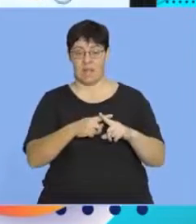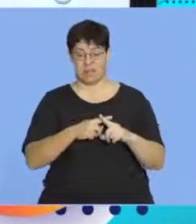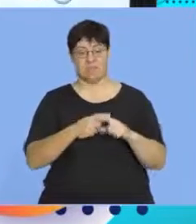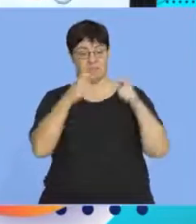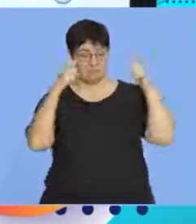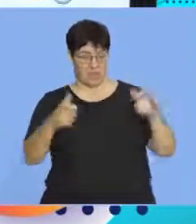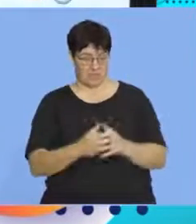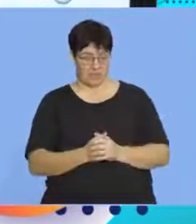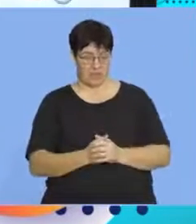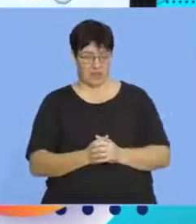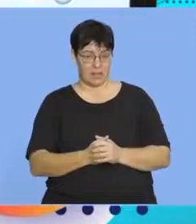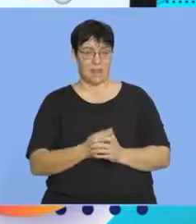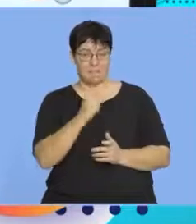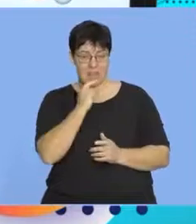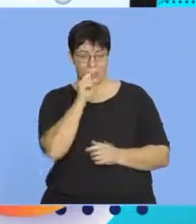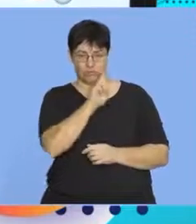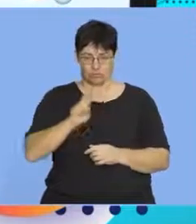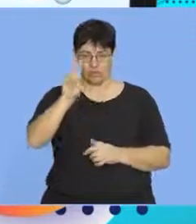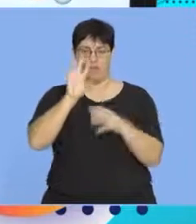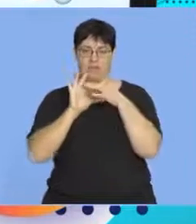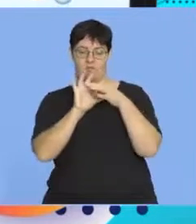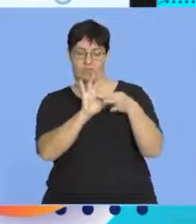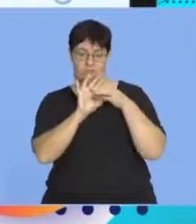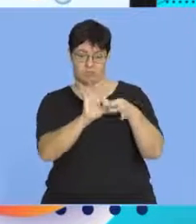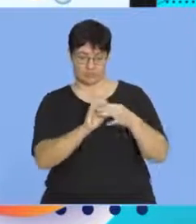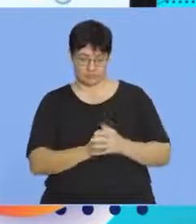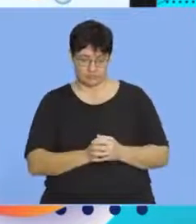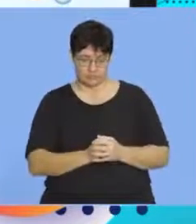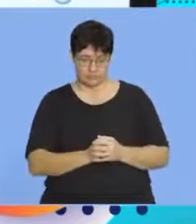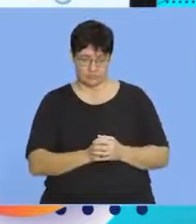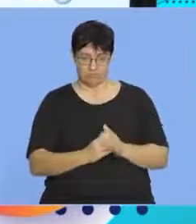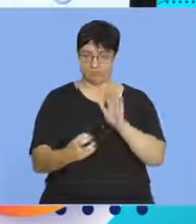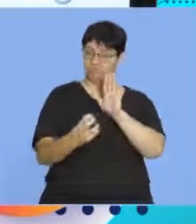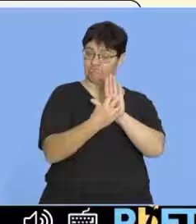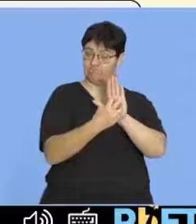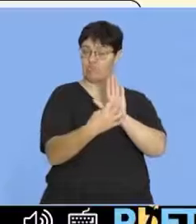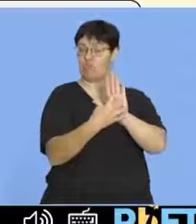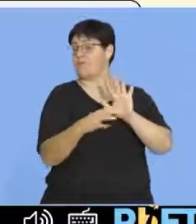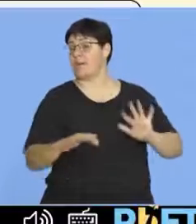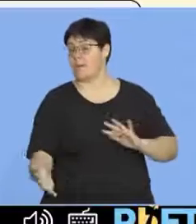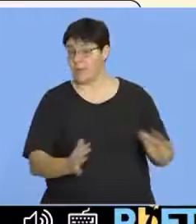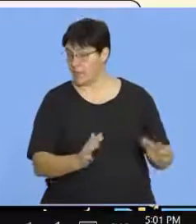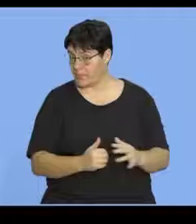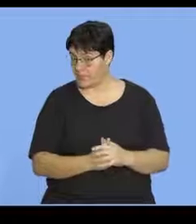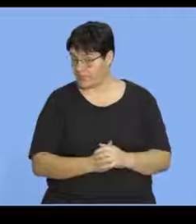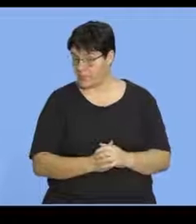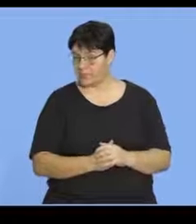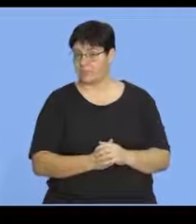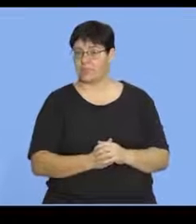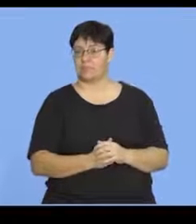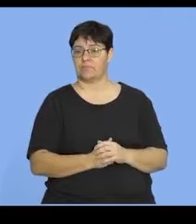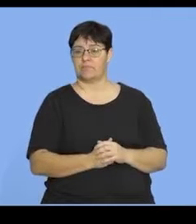So this is a square relationship. How do we put that onto a graph?